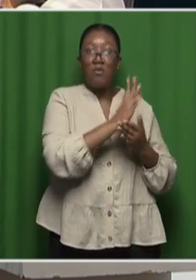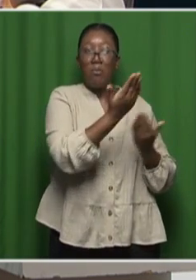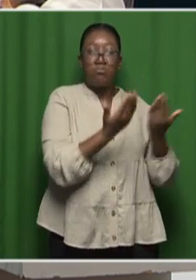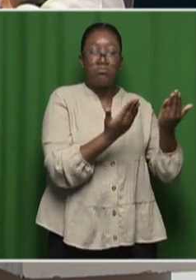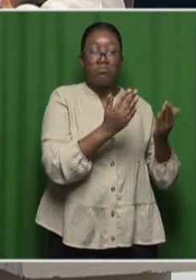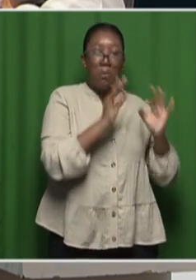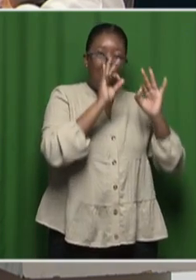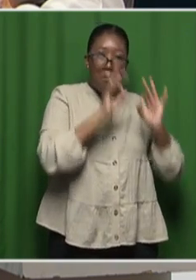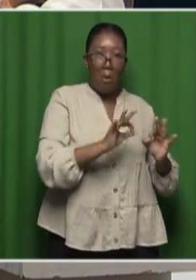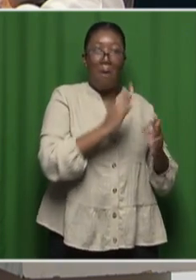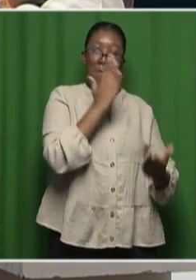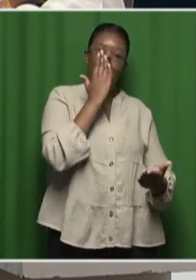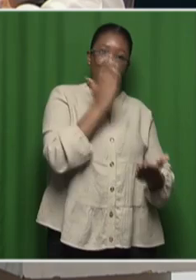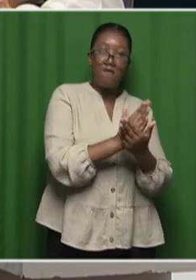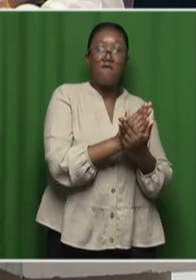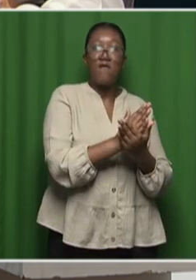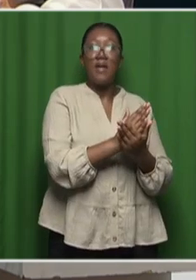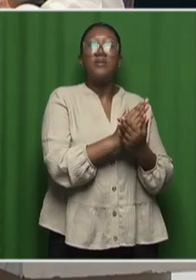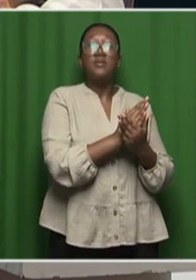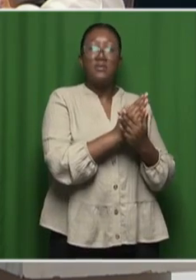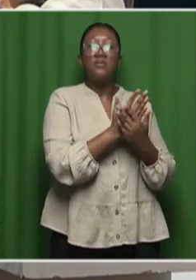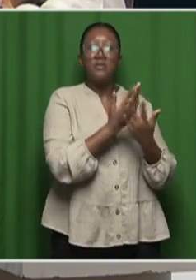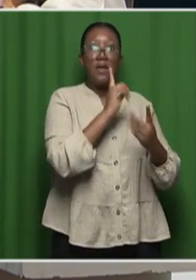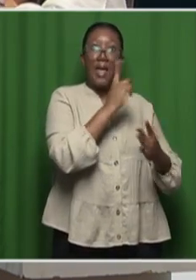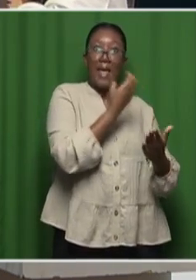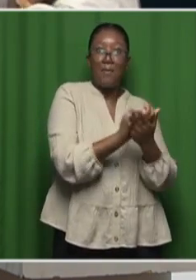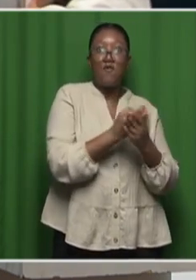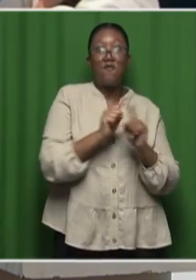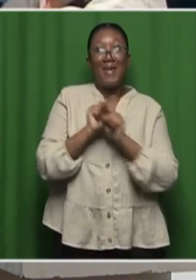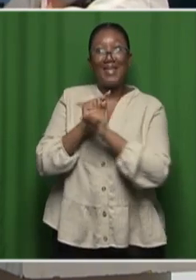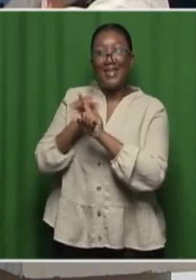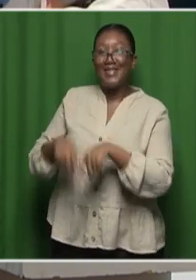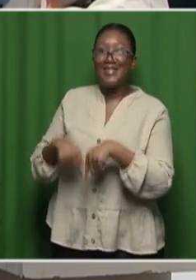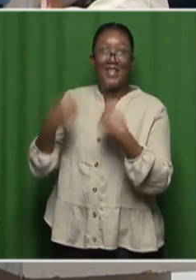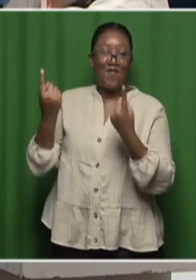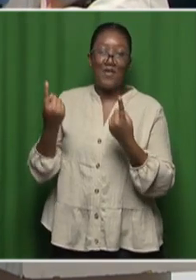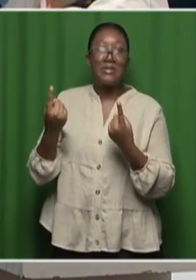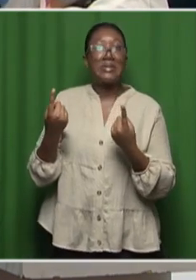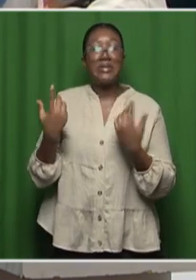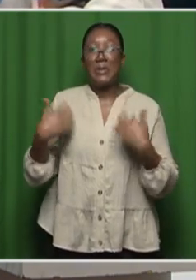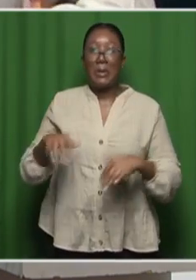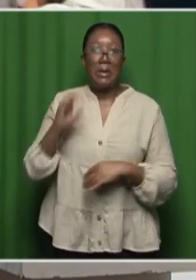speak, seems to be slightly lower, but I can't wait to see how Neither this is can I. go. It's going to be an